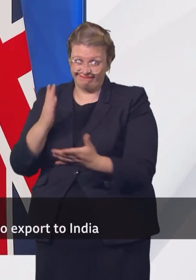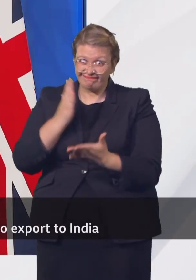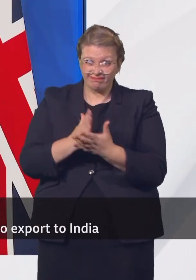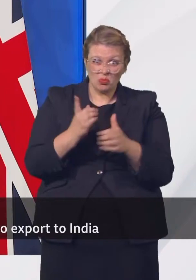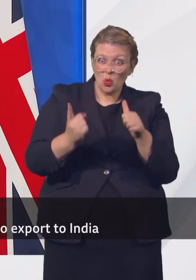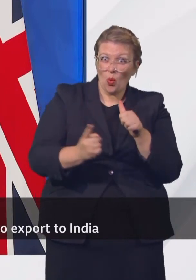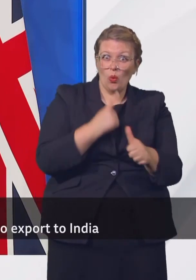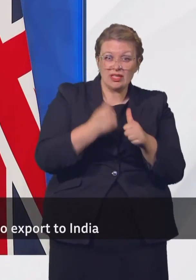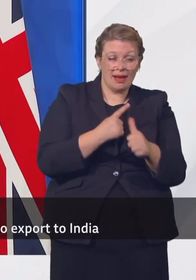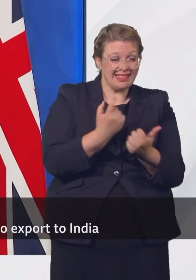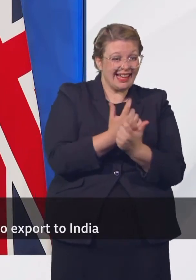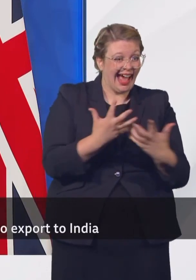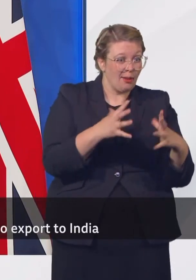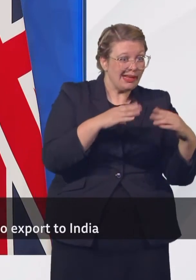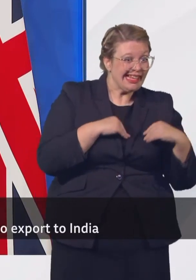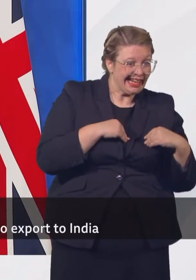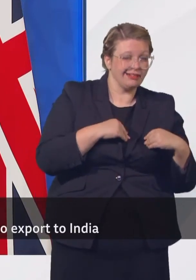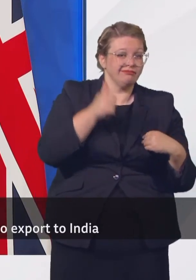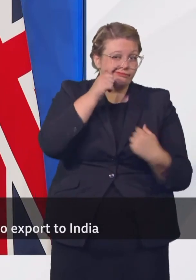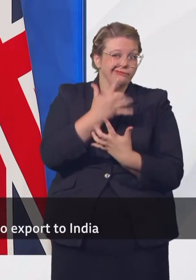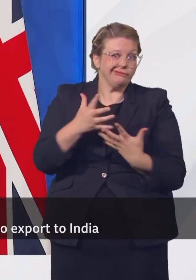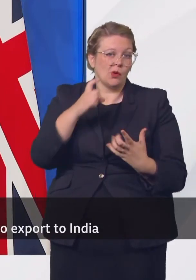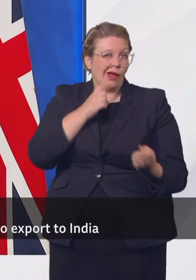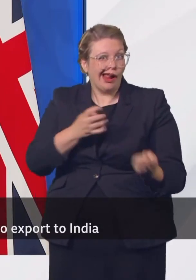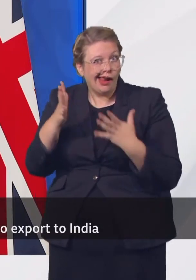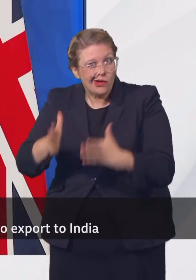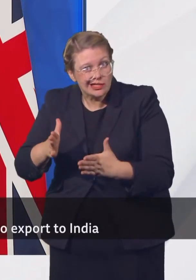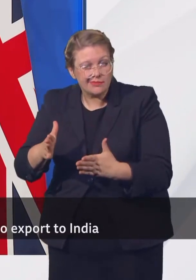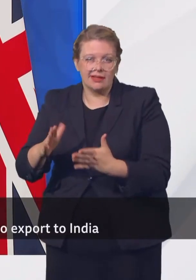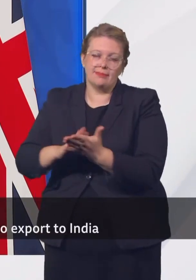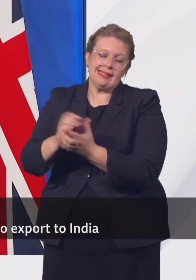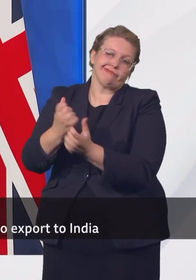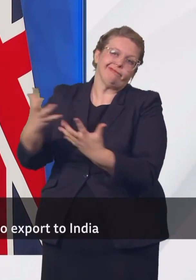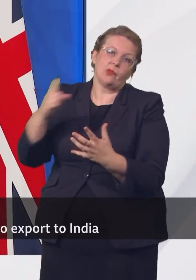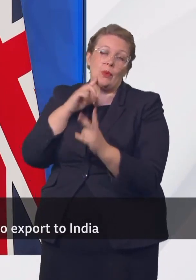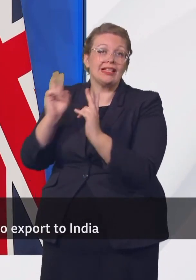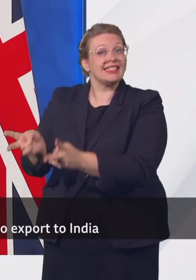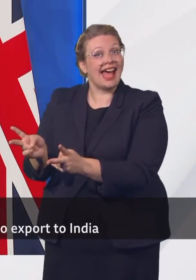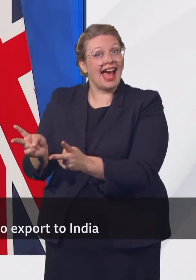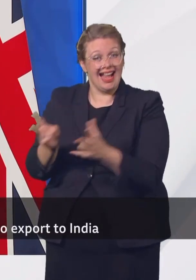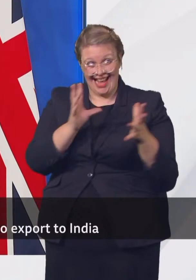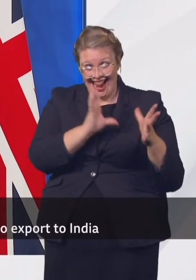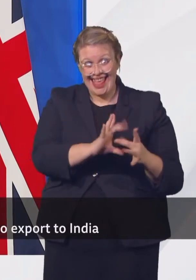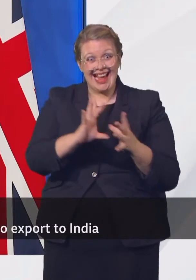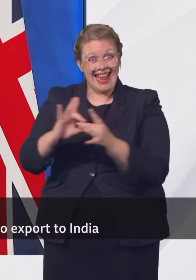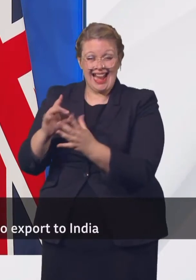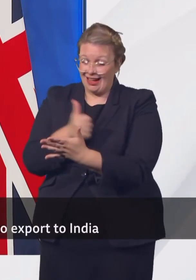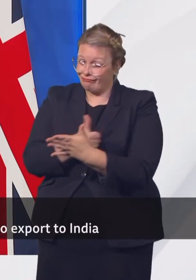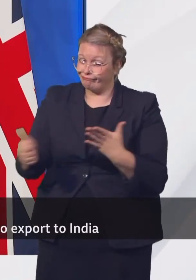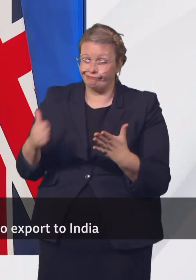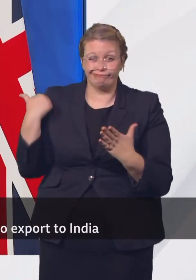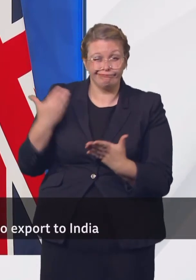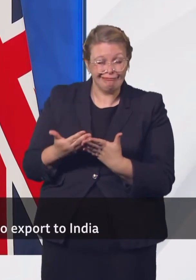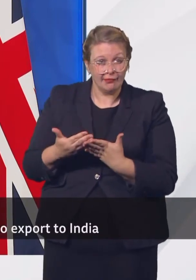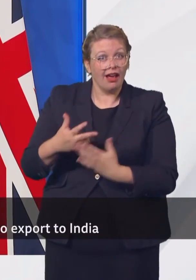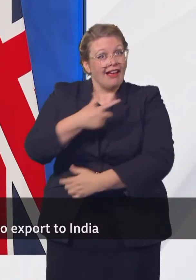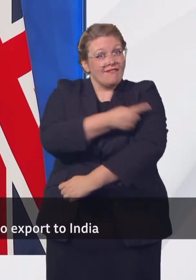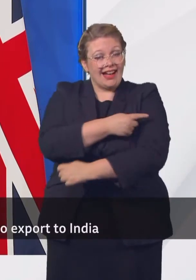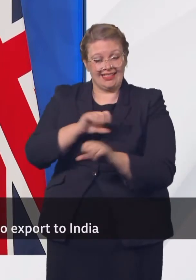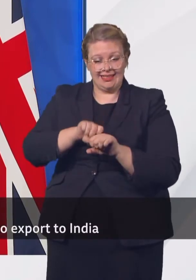we showed earlier demonstrate. That is no longer the case. So we're going to have to live with